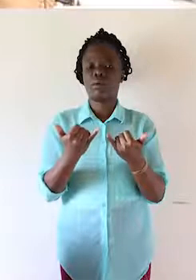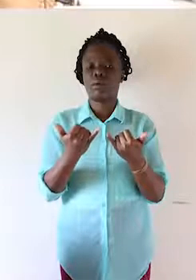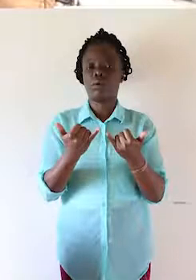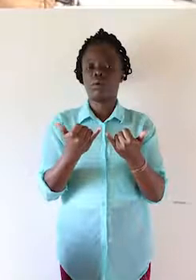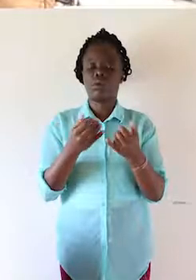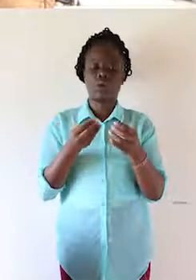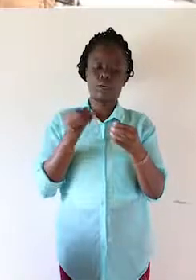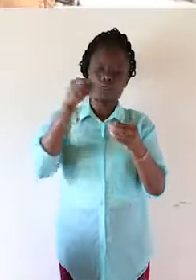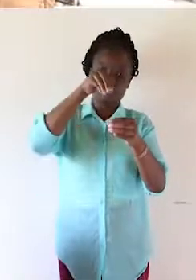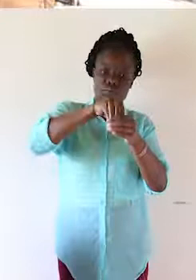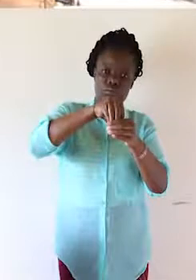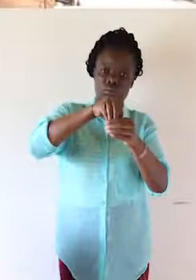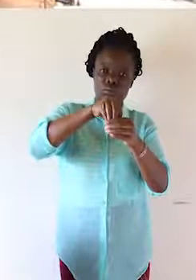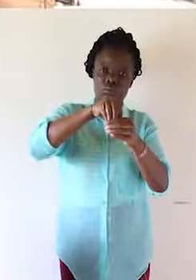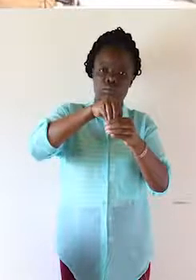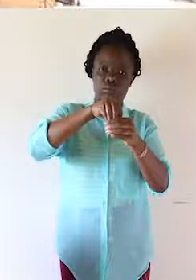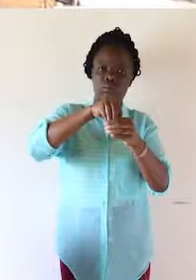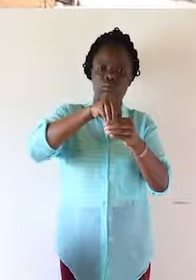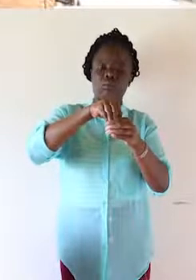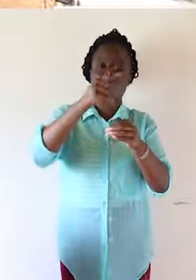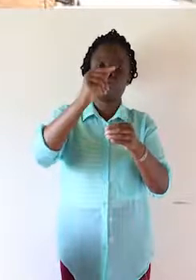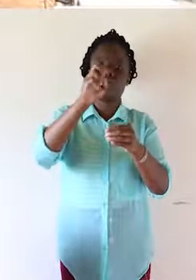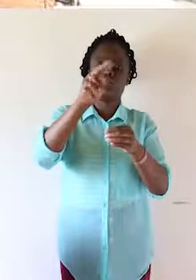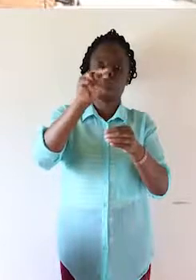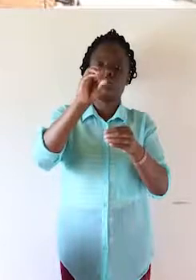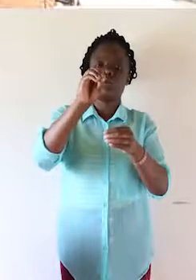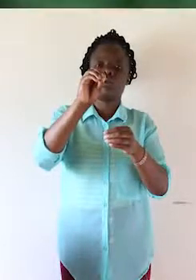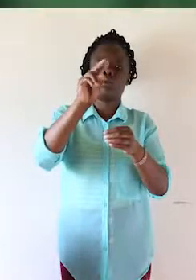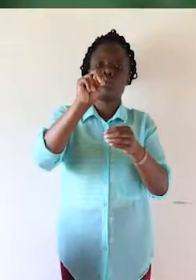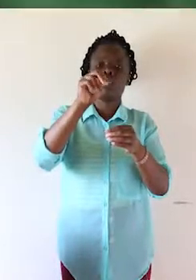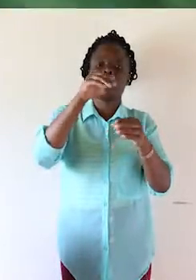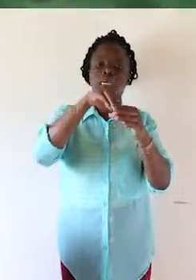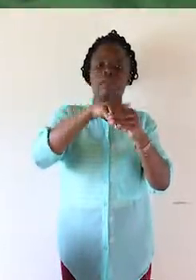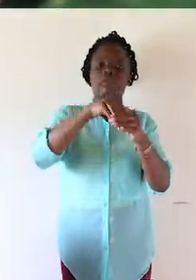now we now insert the tenon into the motis.